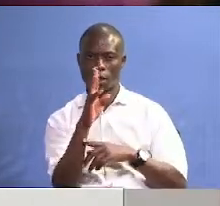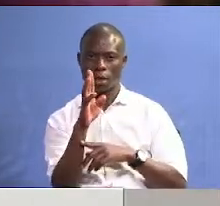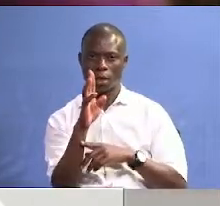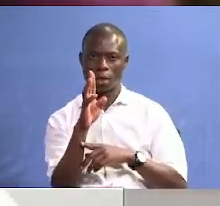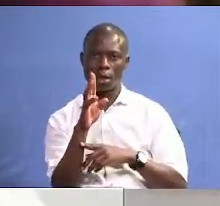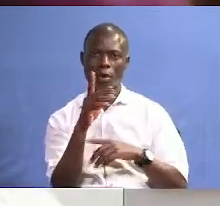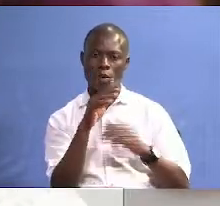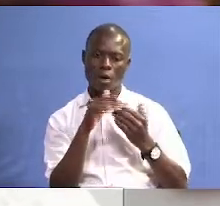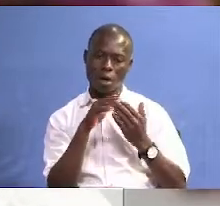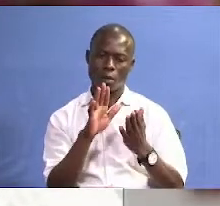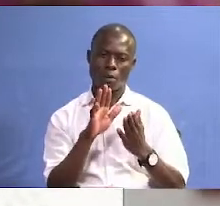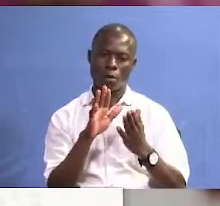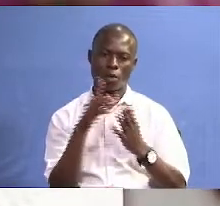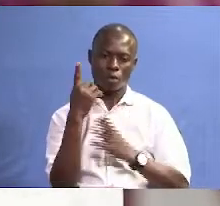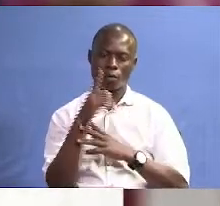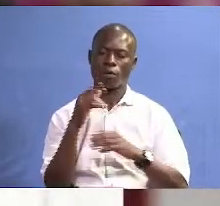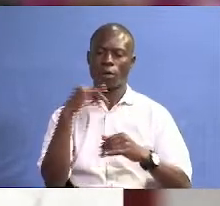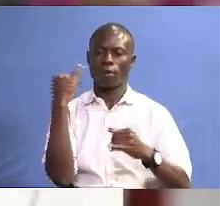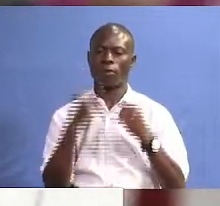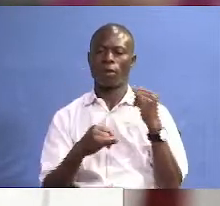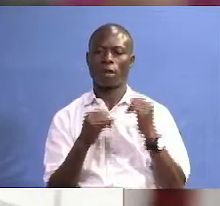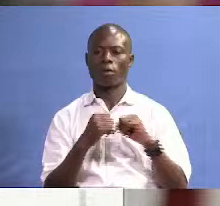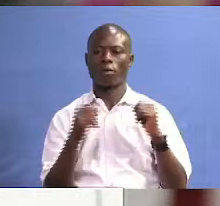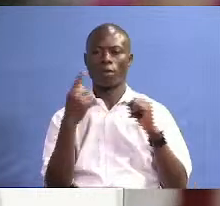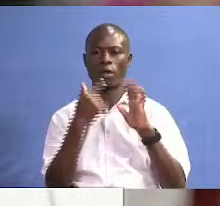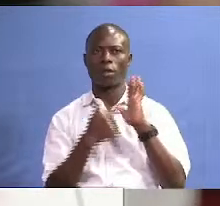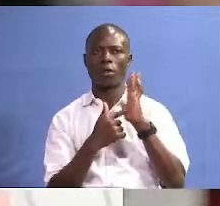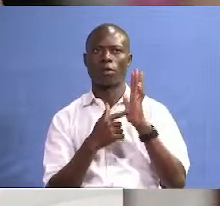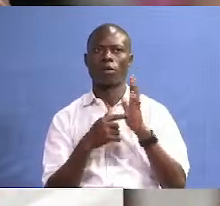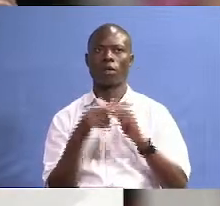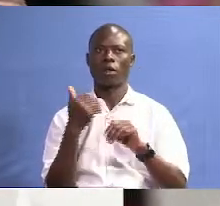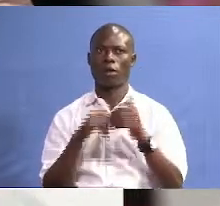of the most competitive finals in the European football.